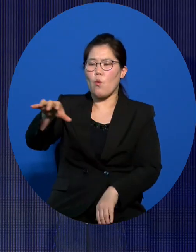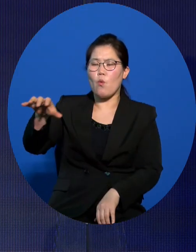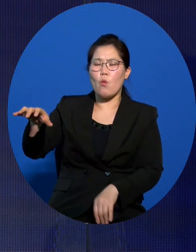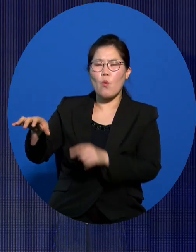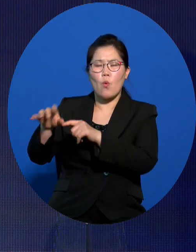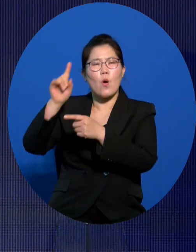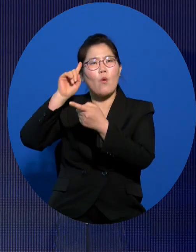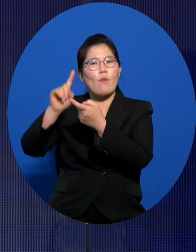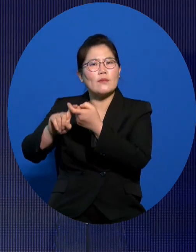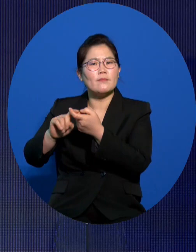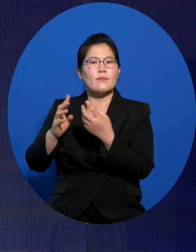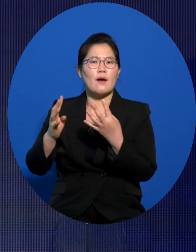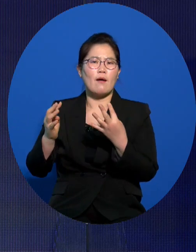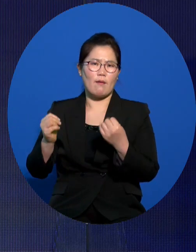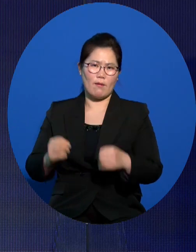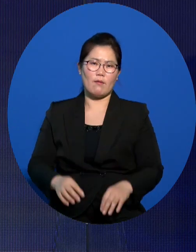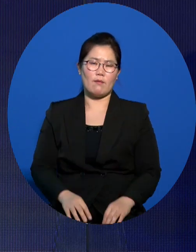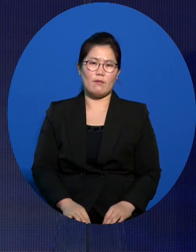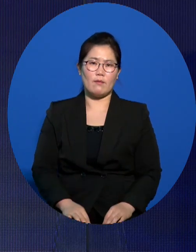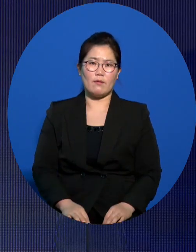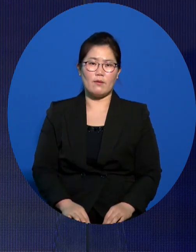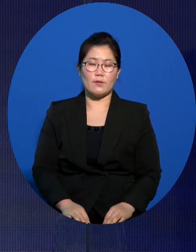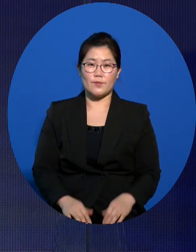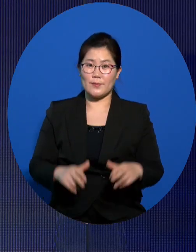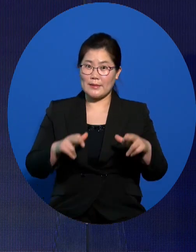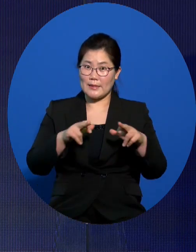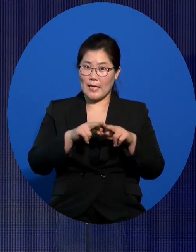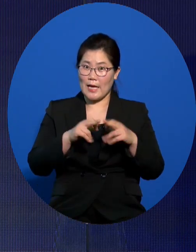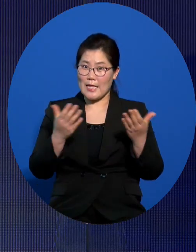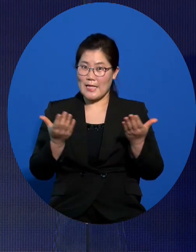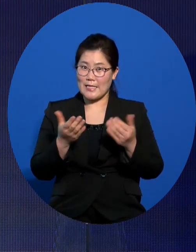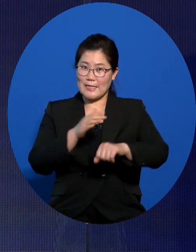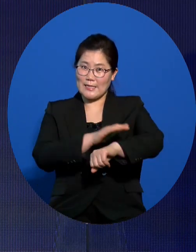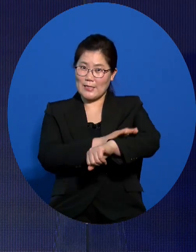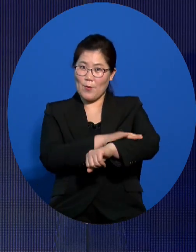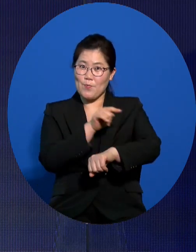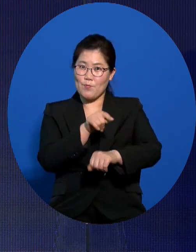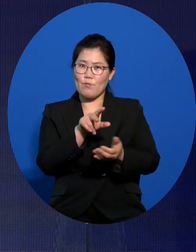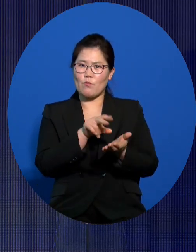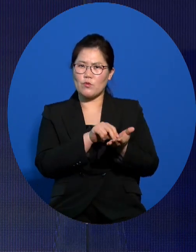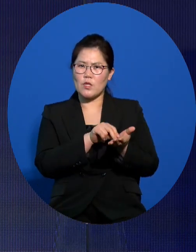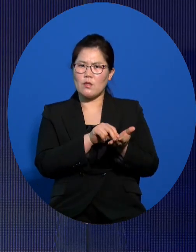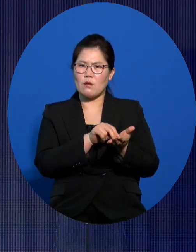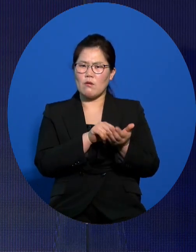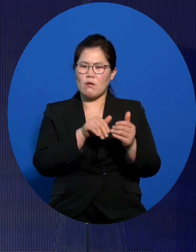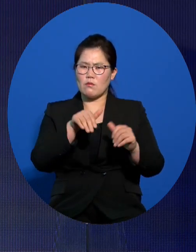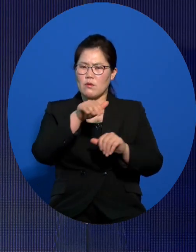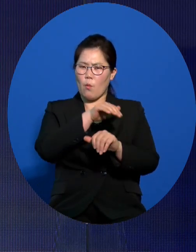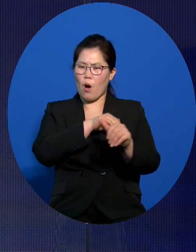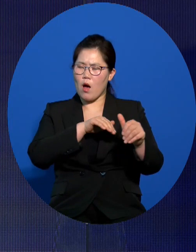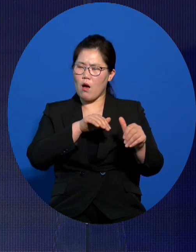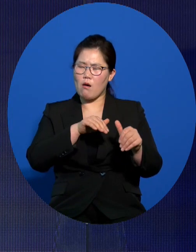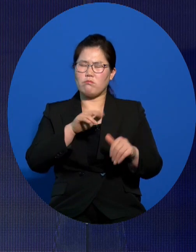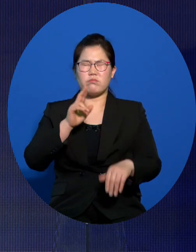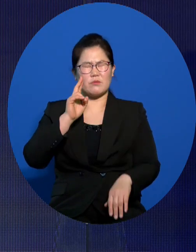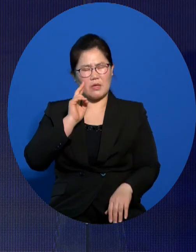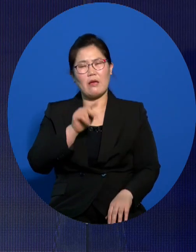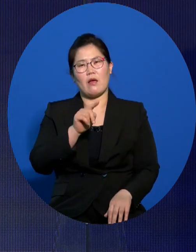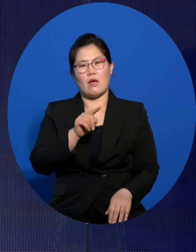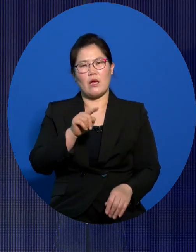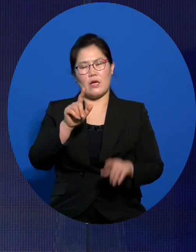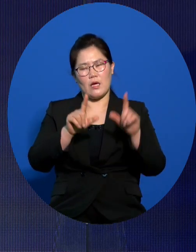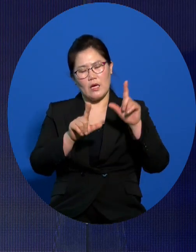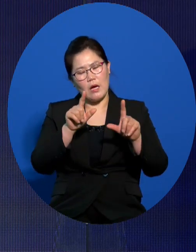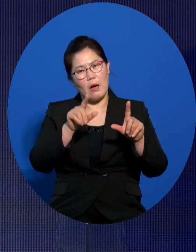disabilities is an issue not only for persons with disabilities themselves, but also for the overall society, because employment is a very